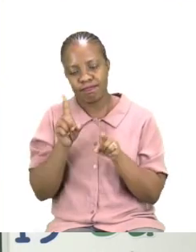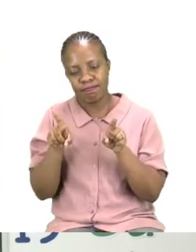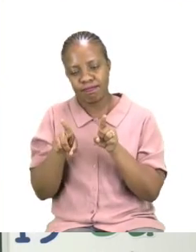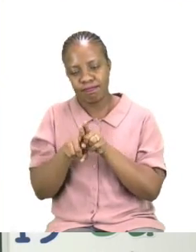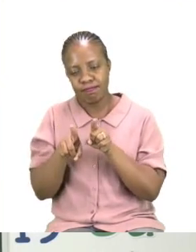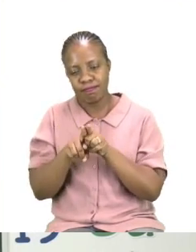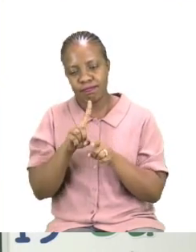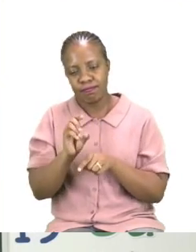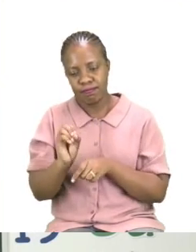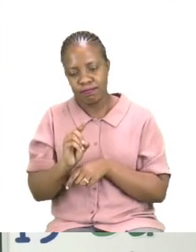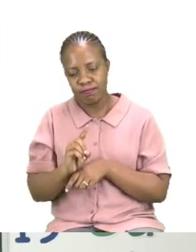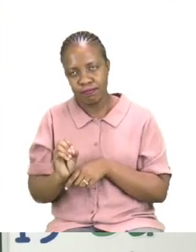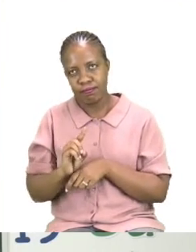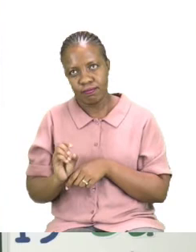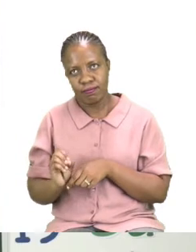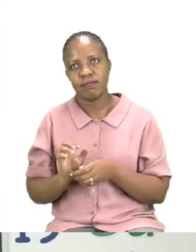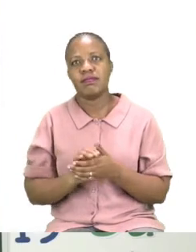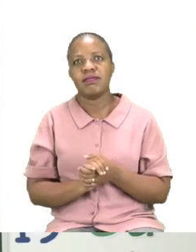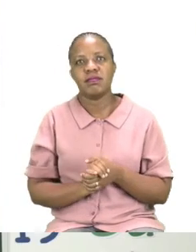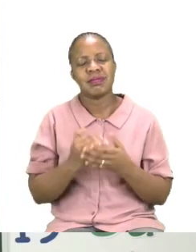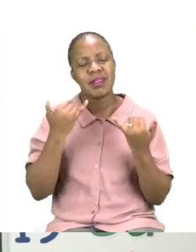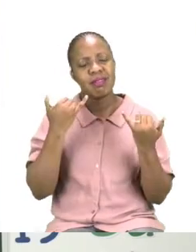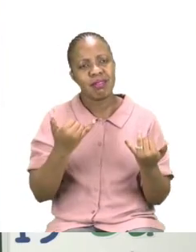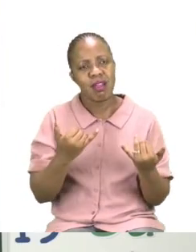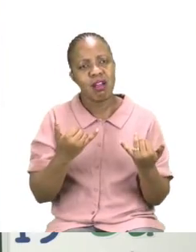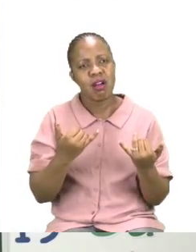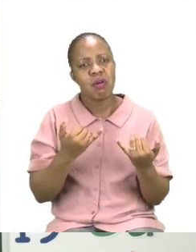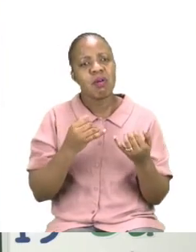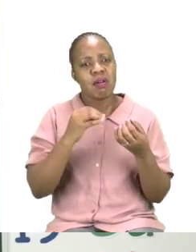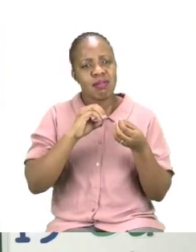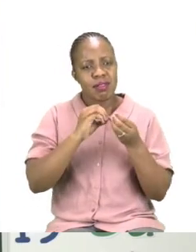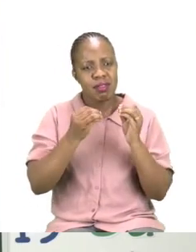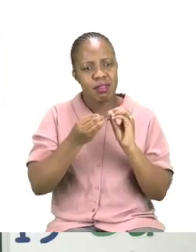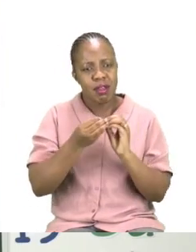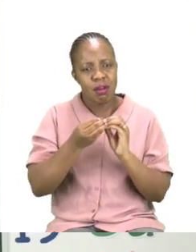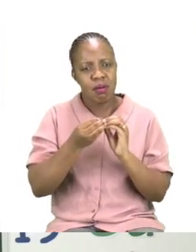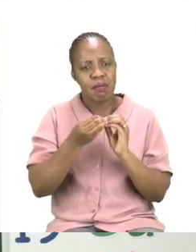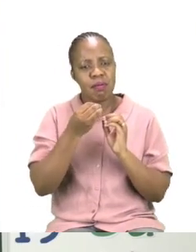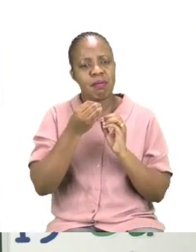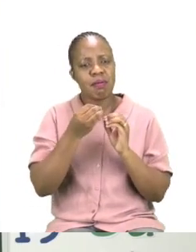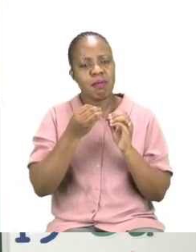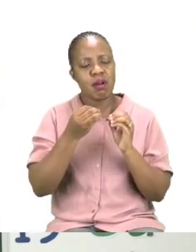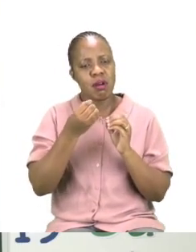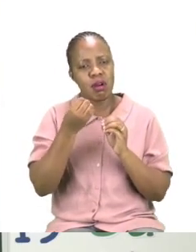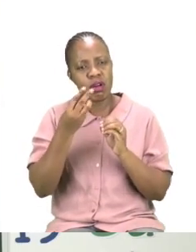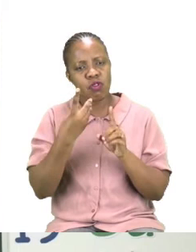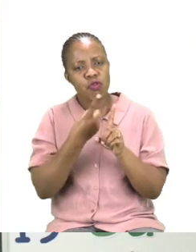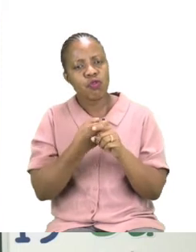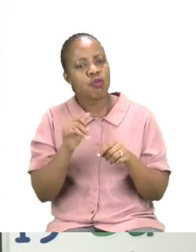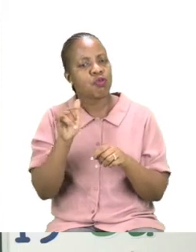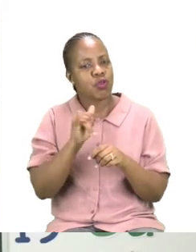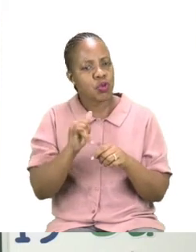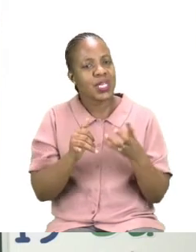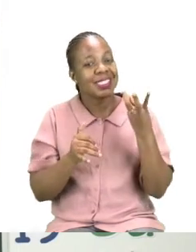us. Now, which number are we counting on from? We have 6 and we need to find our